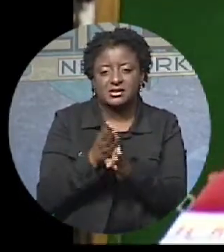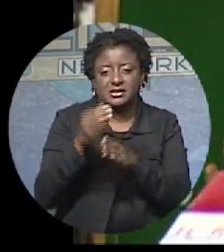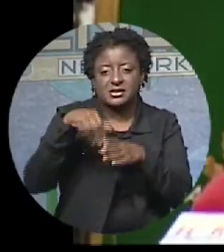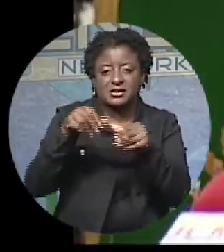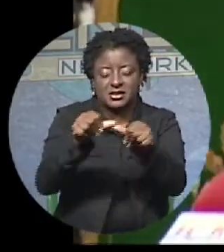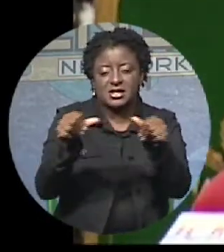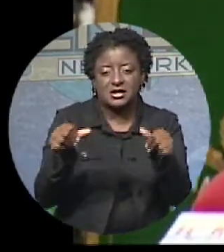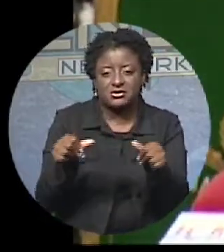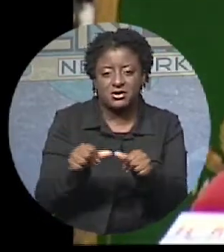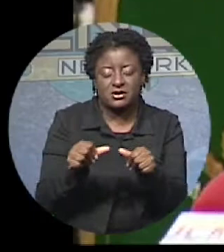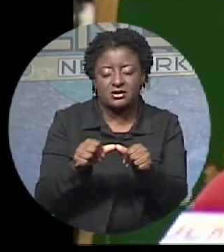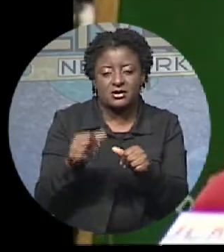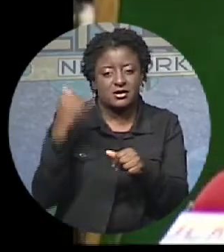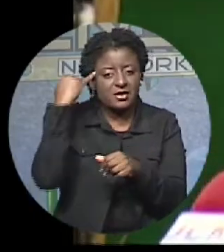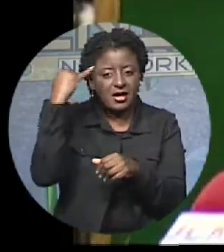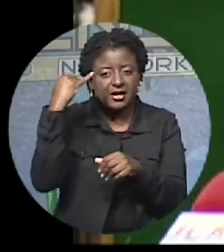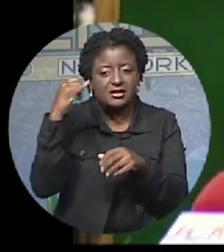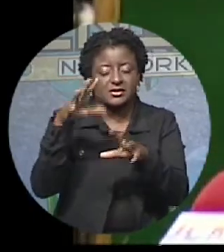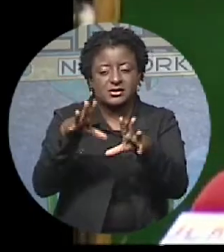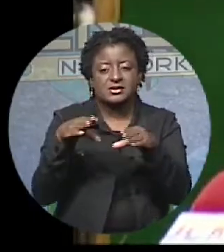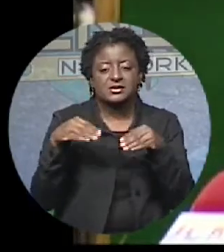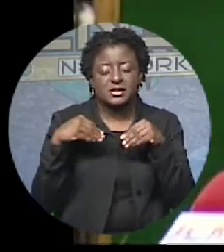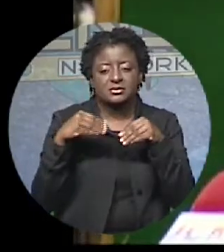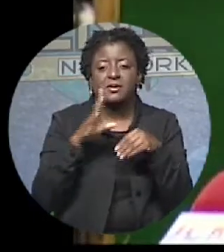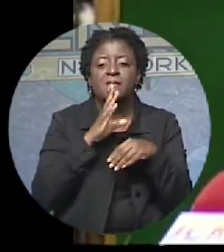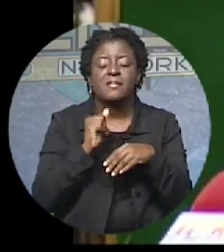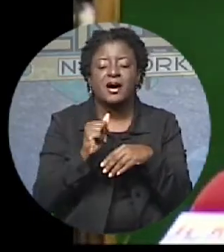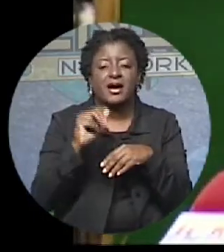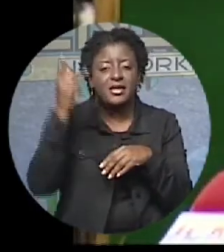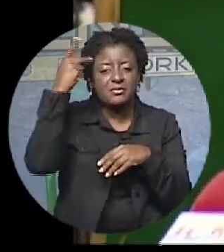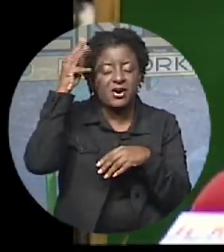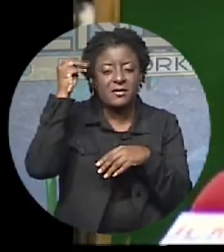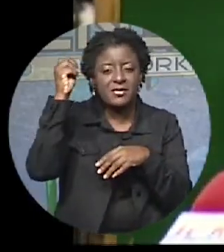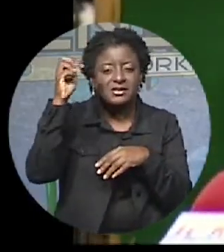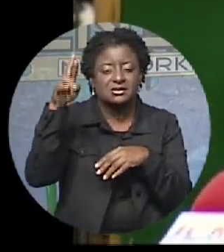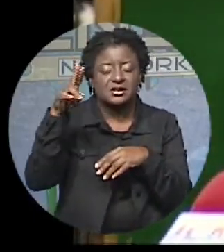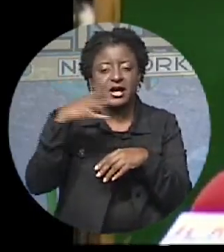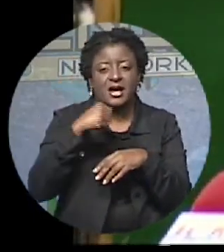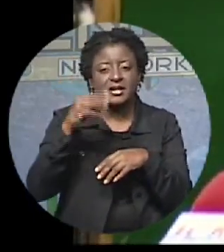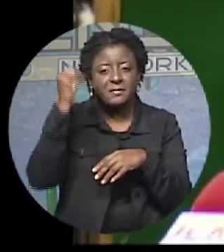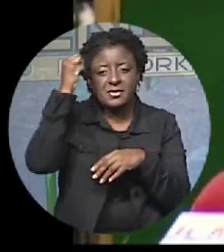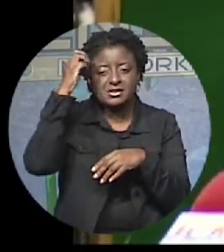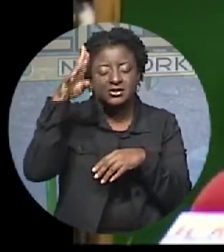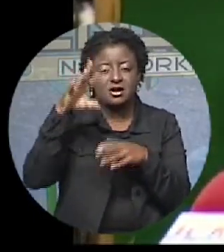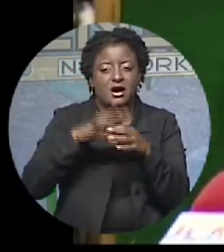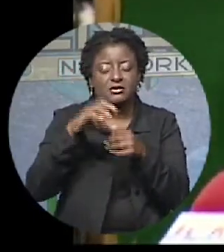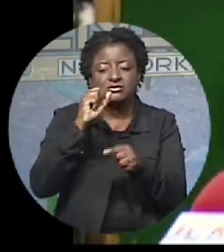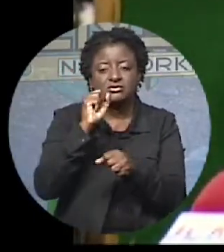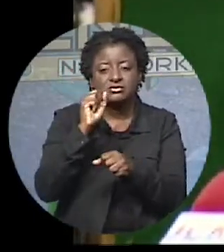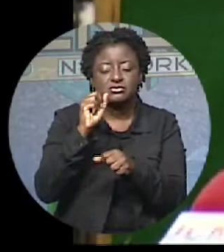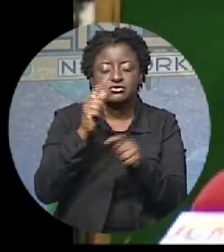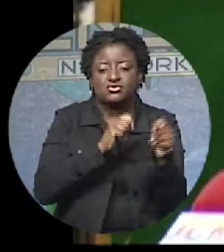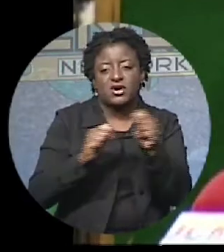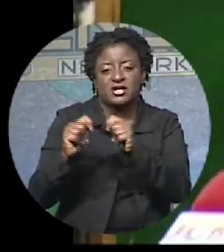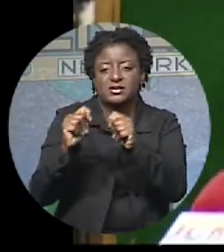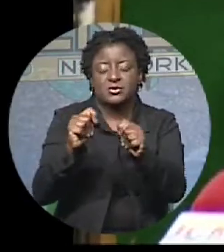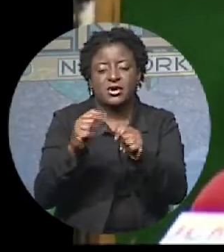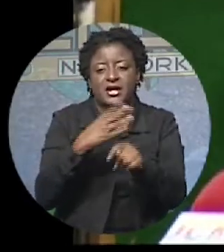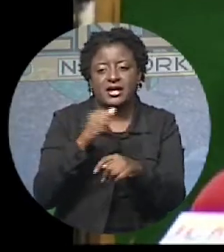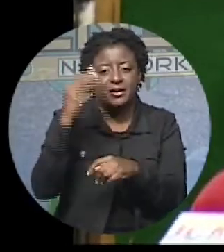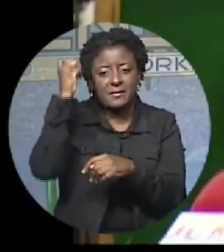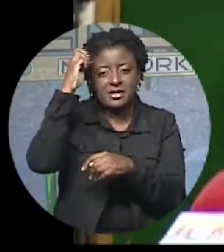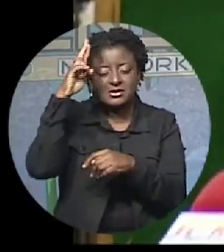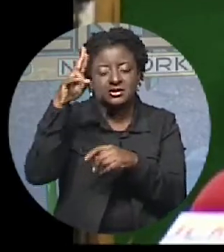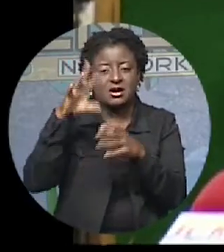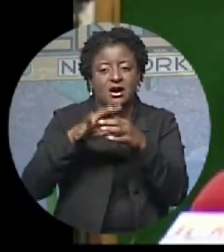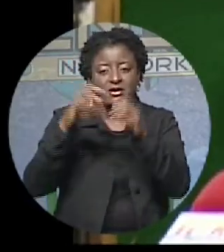embraced wholeheartedly by the Prime Minister and Minister of Transport Glenys Hannah Martin and Minister of State Hope Strachan. I assure you